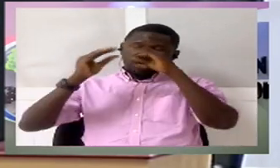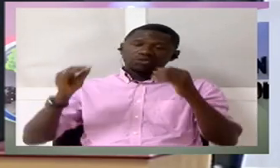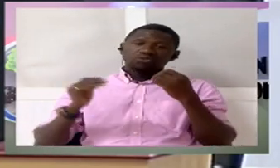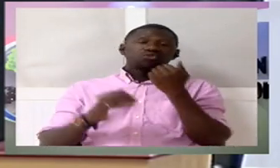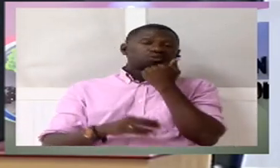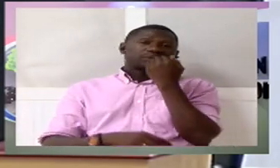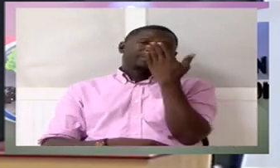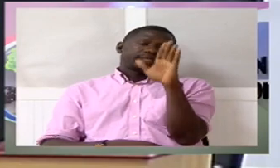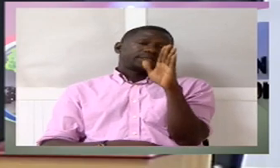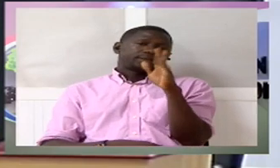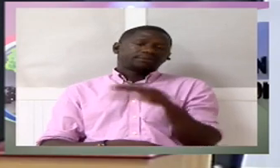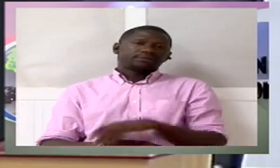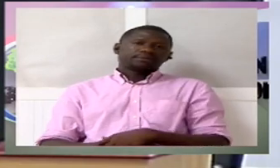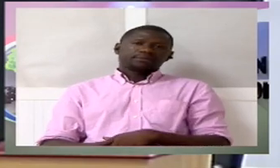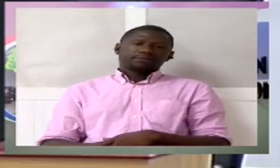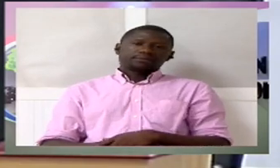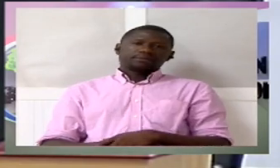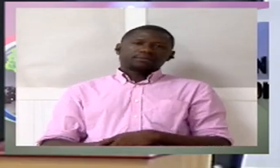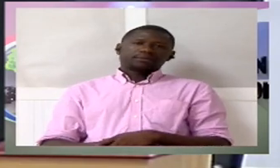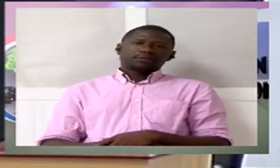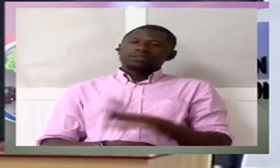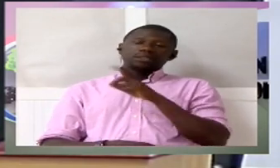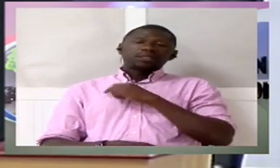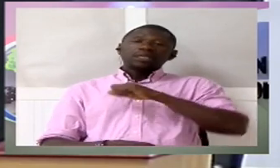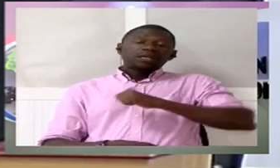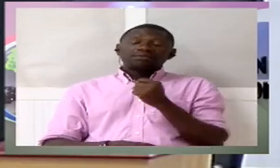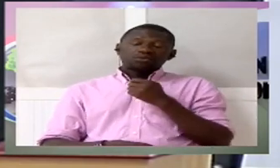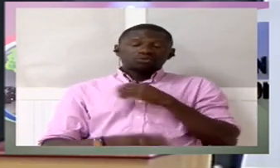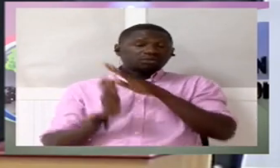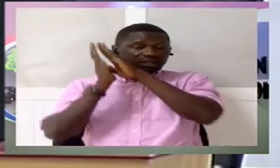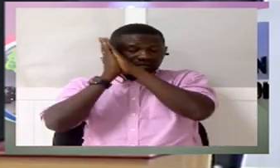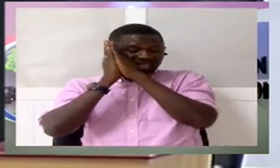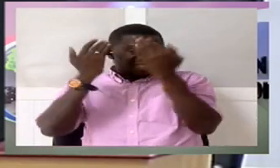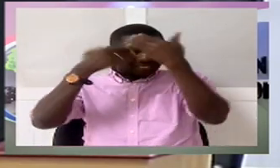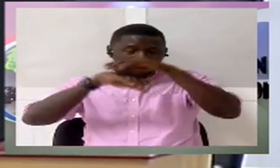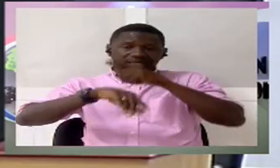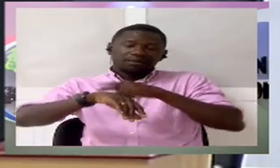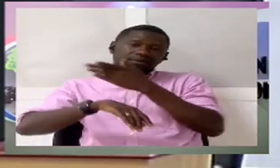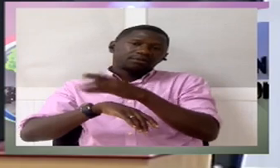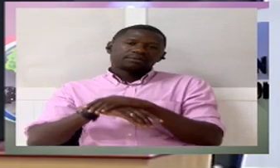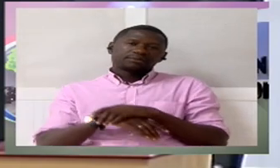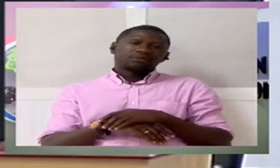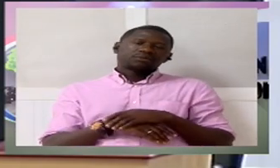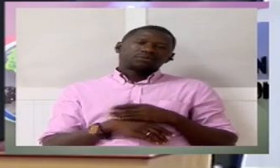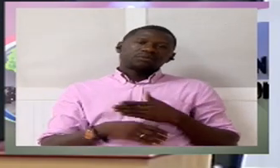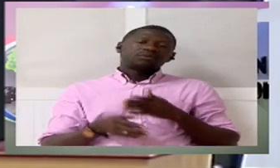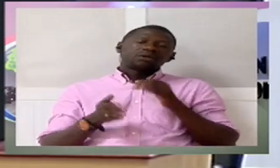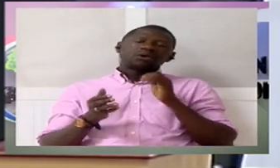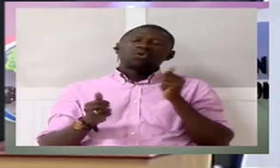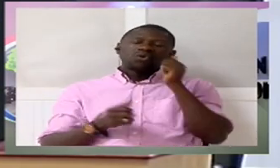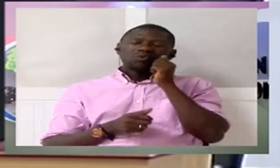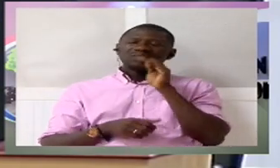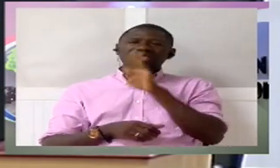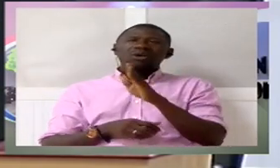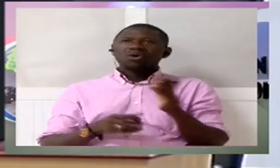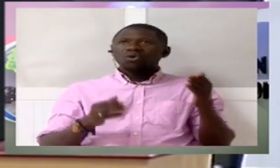We were in room 10. Imuka songa laji. They never allowed me to spend the night there. Katara jele for 1. We are always there up